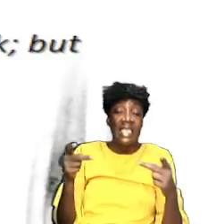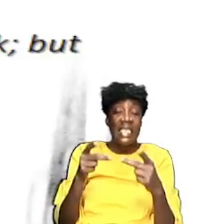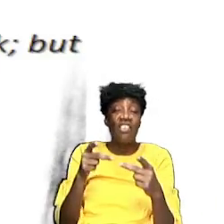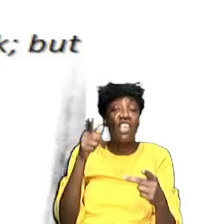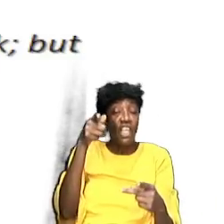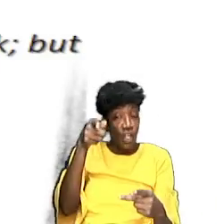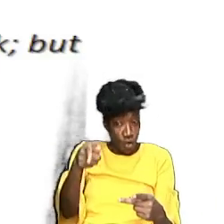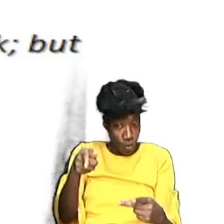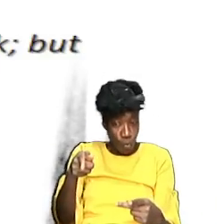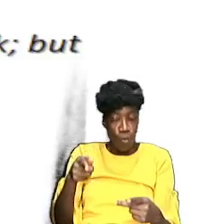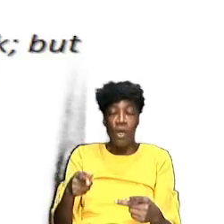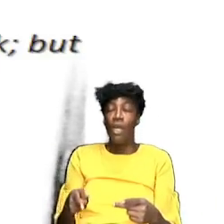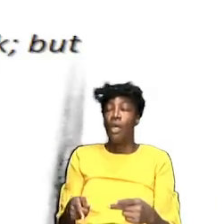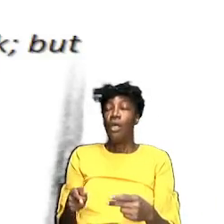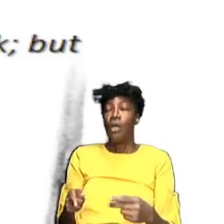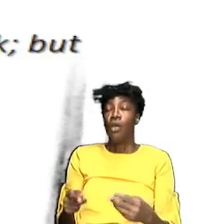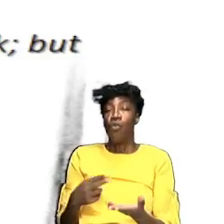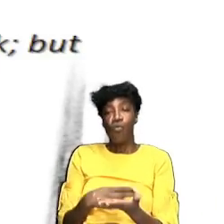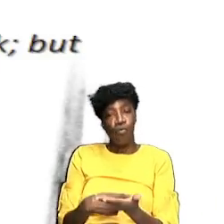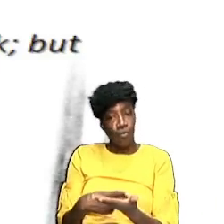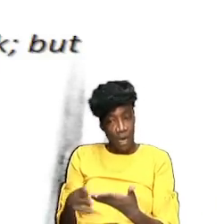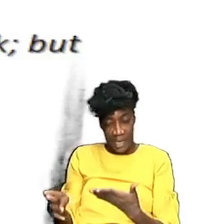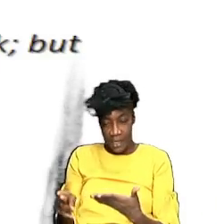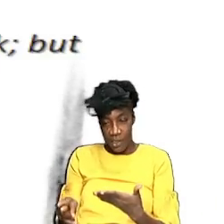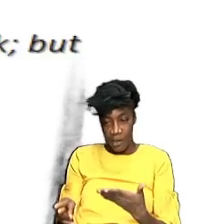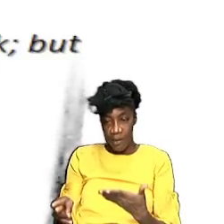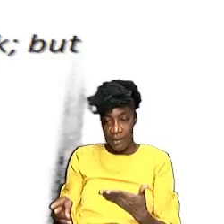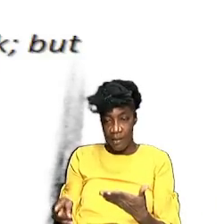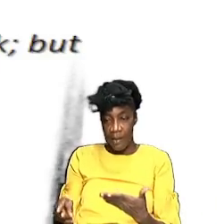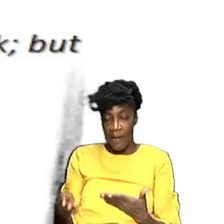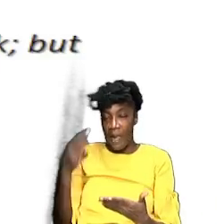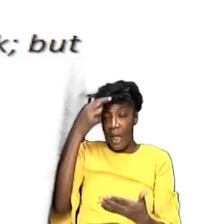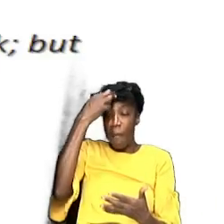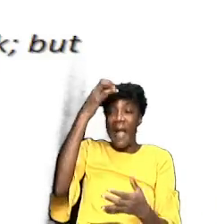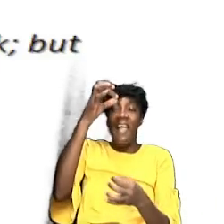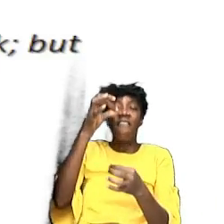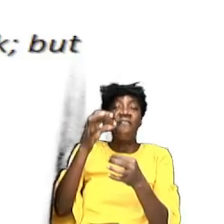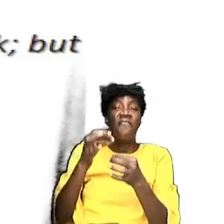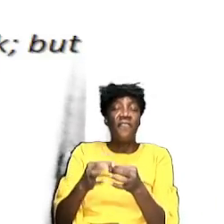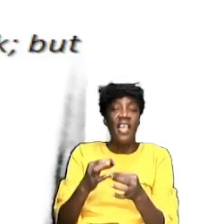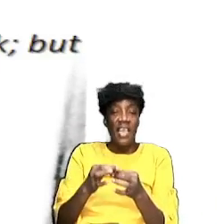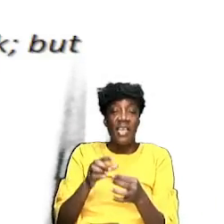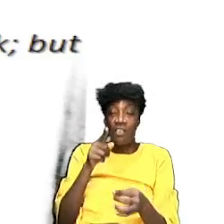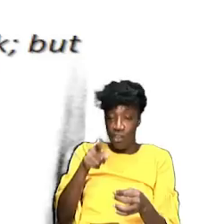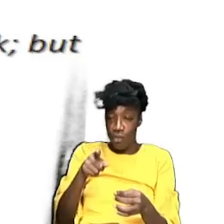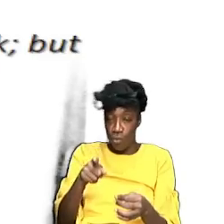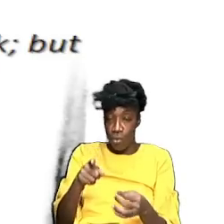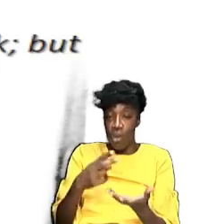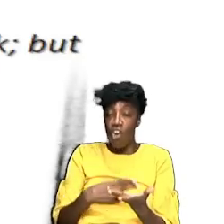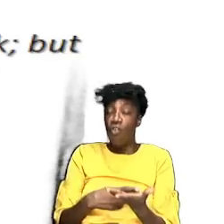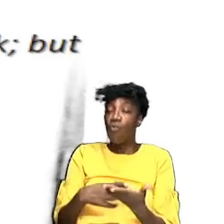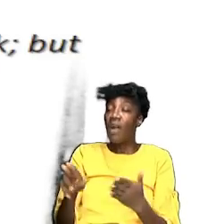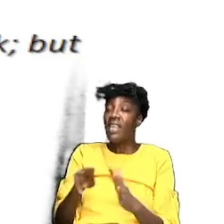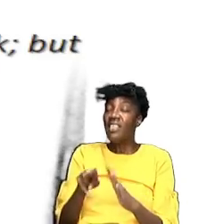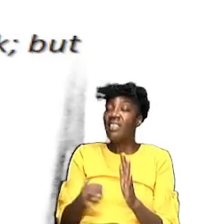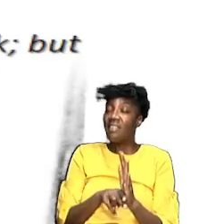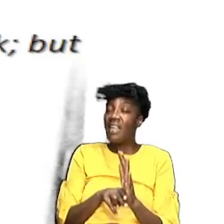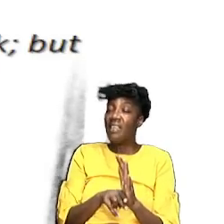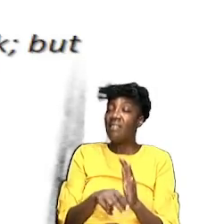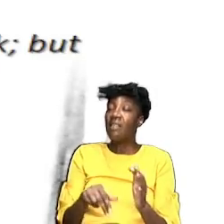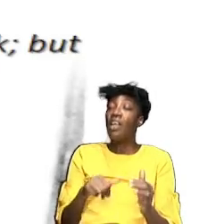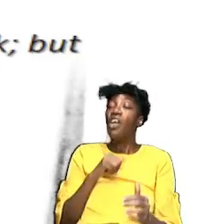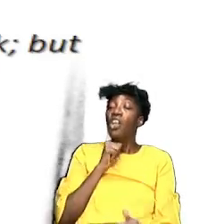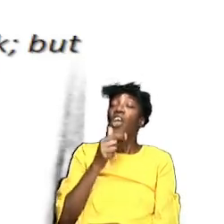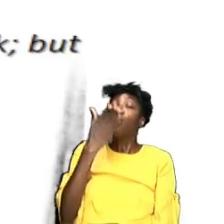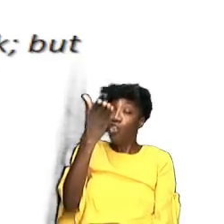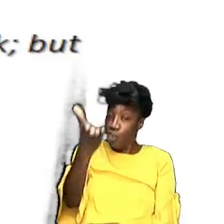made righteous. Amen. In other words, by faith, you are made righteous because your righteousness now is not of you.